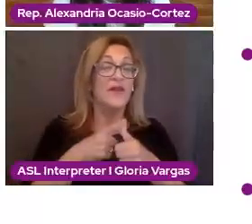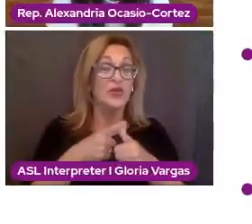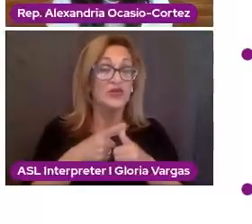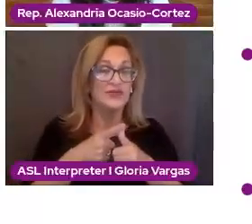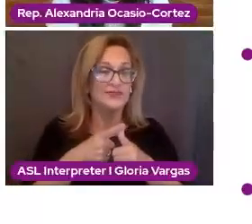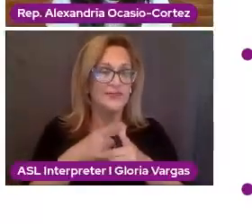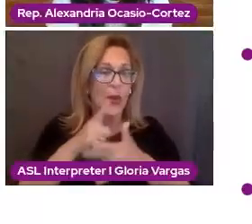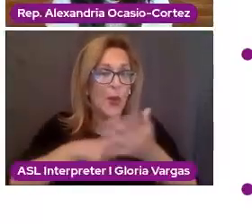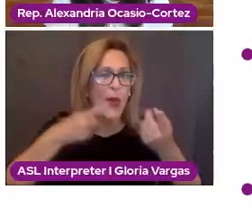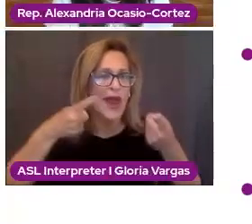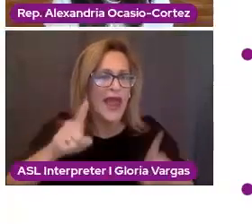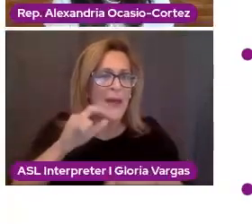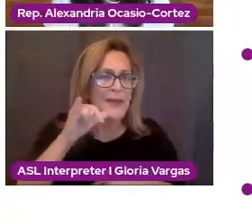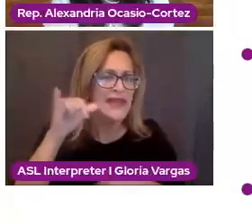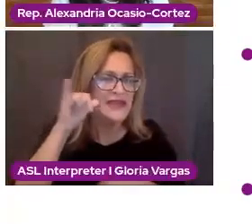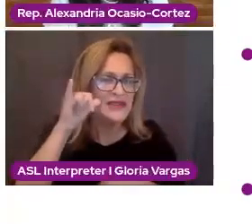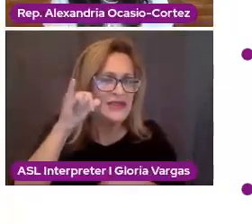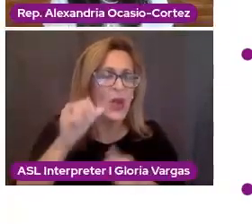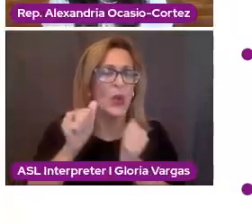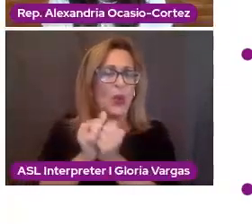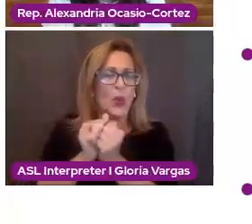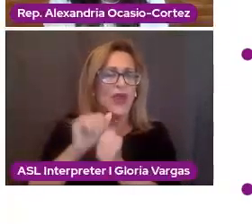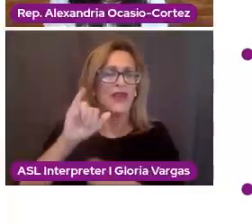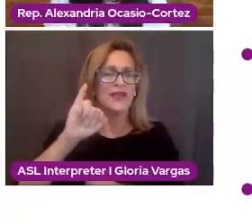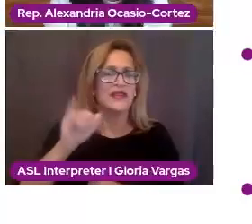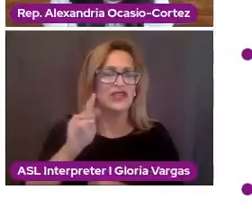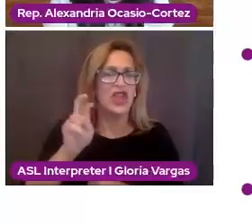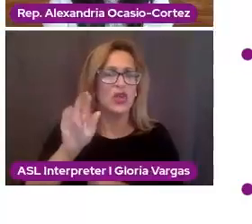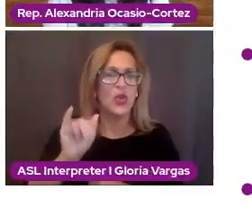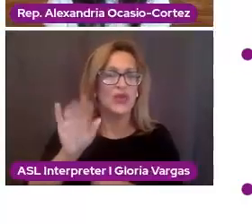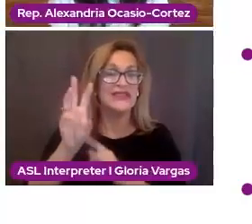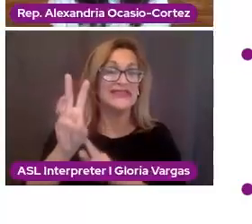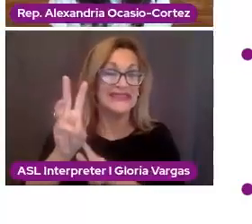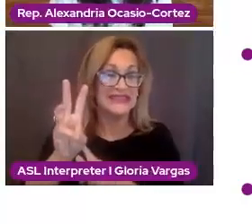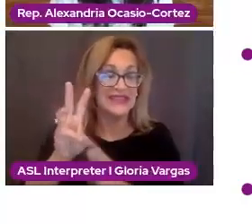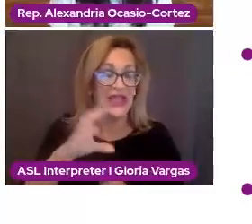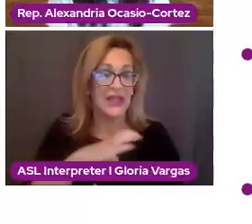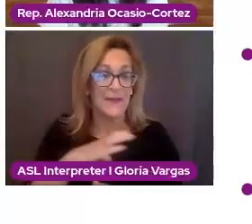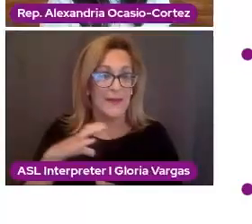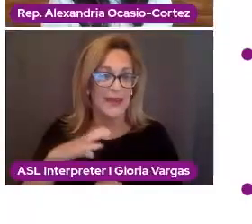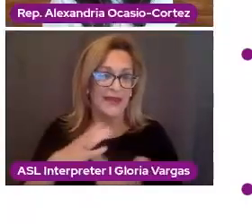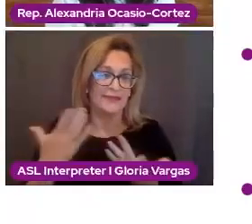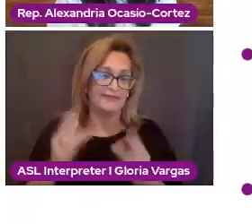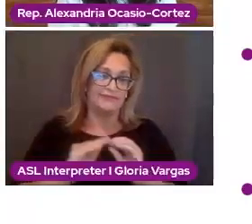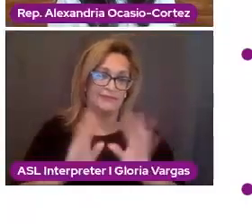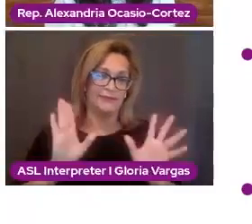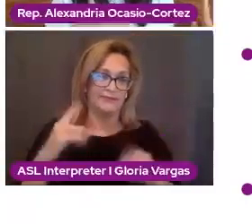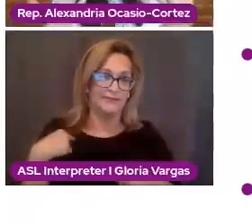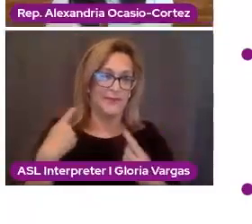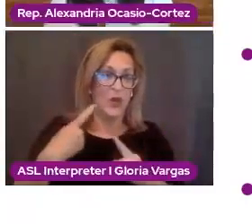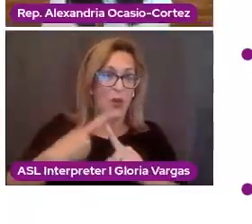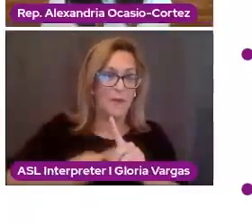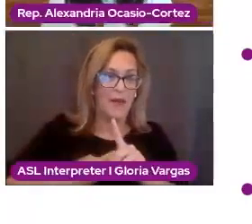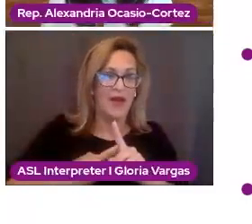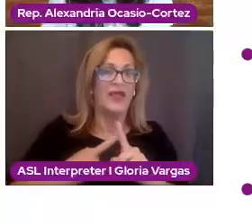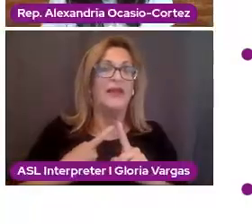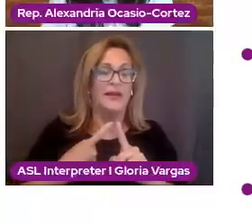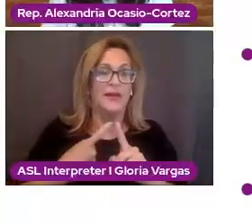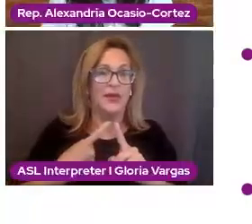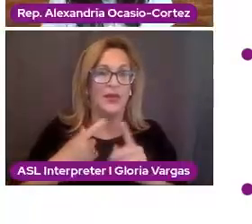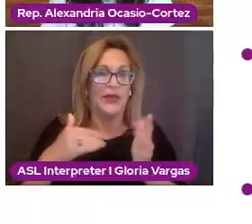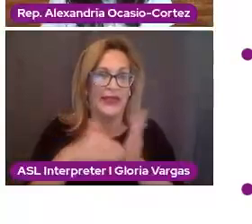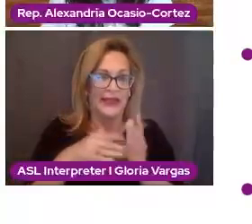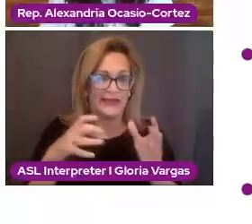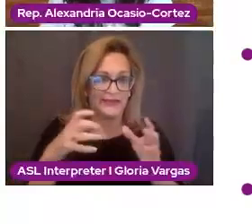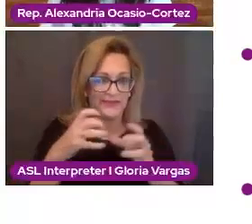happened yesterday with the January 6th committee? You know, it has been, of course, a month since we last reconvened because we do our town